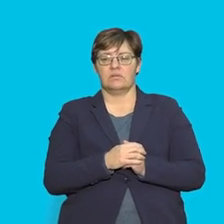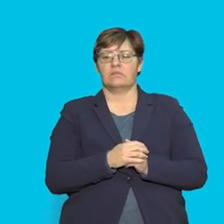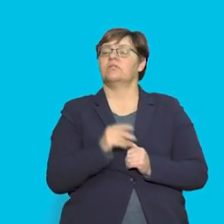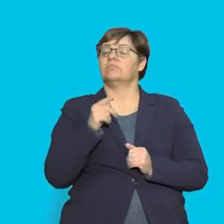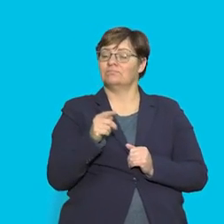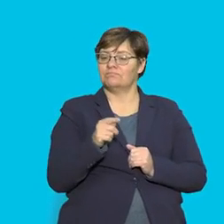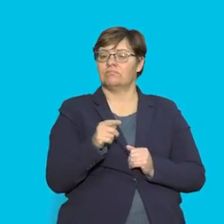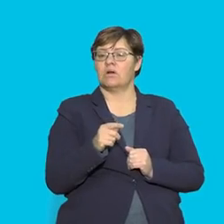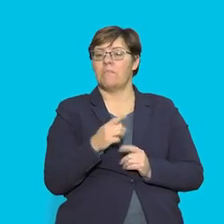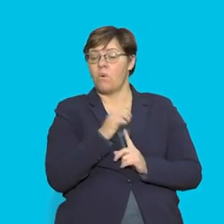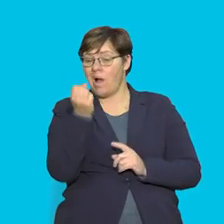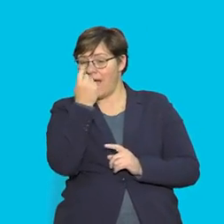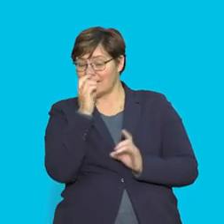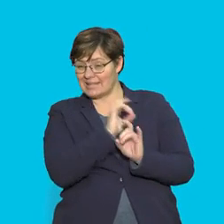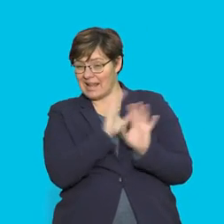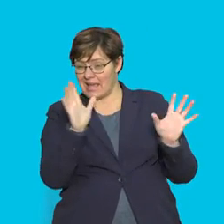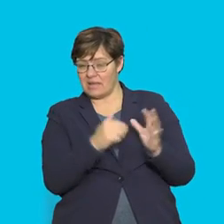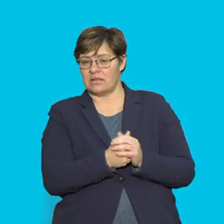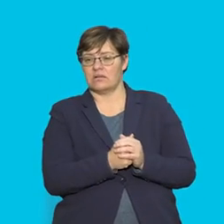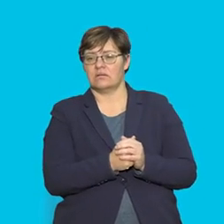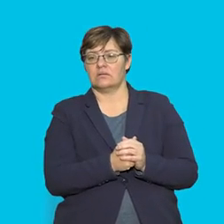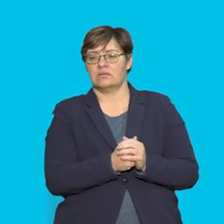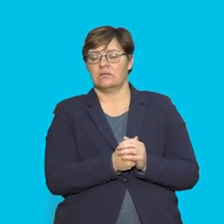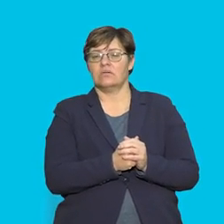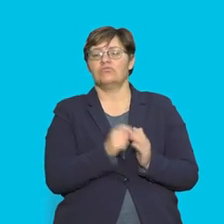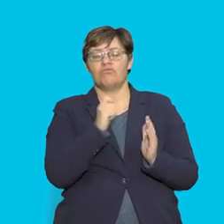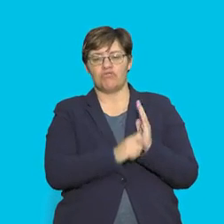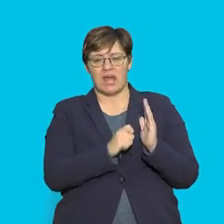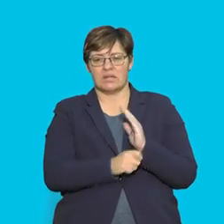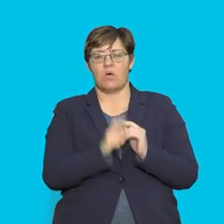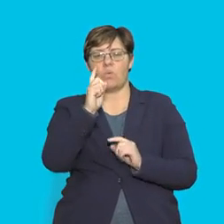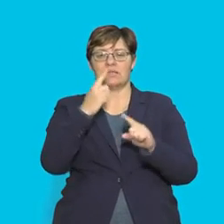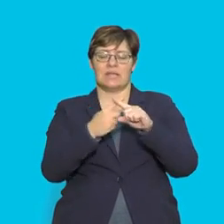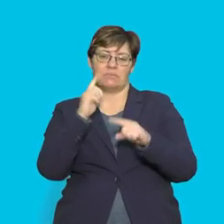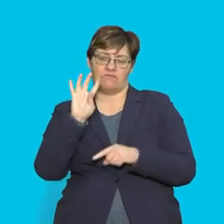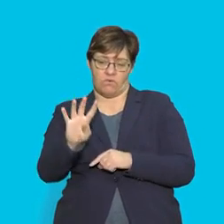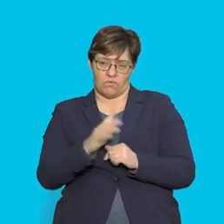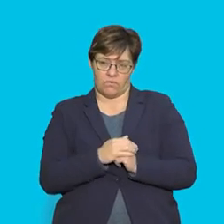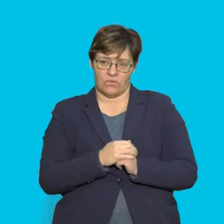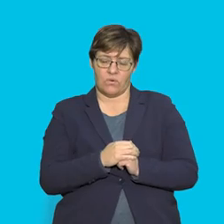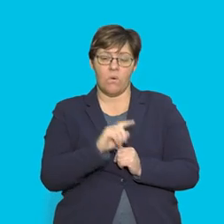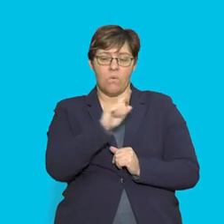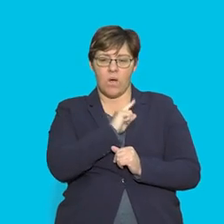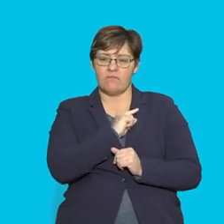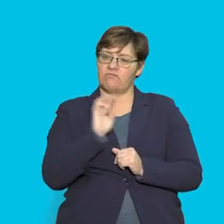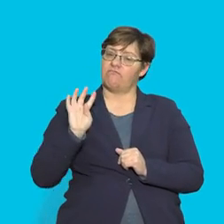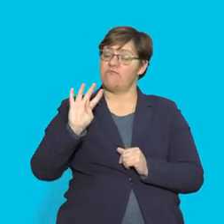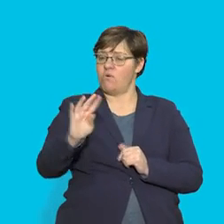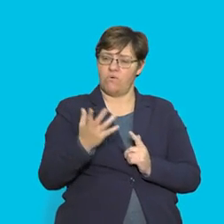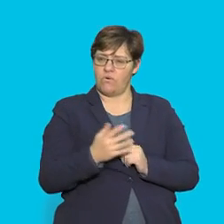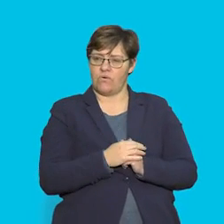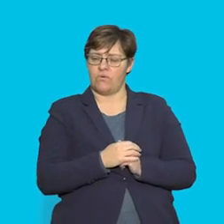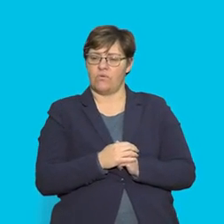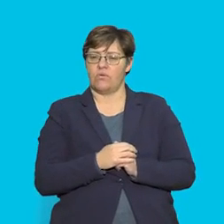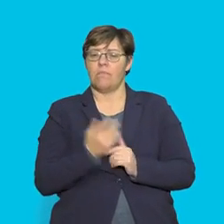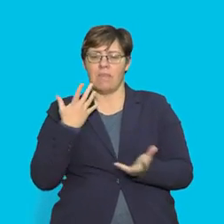4. I think with this one, for it to make sense to you, please try to write it as 1 multiplied by 4, because if you